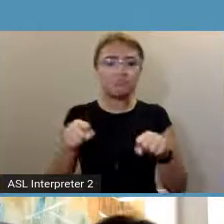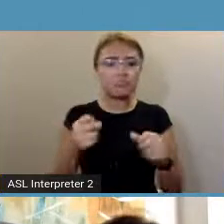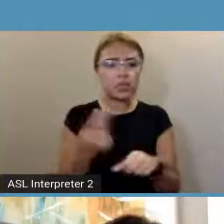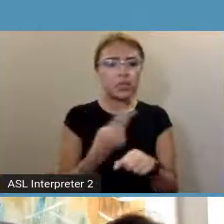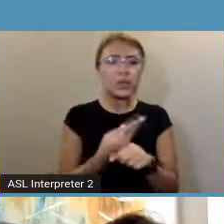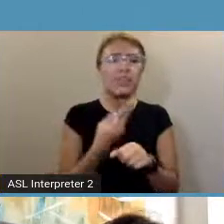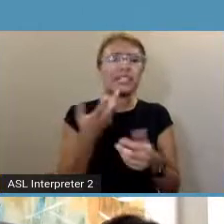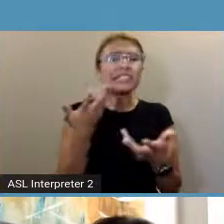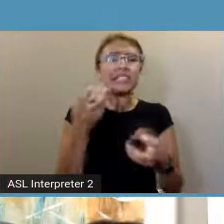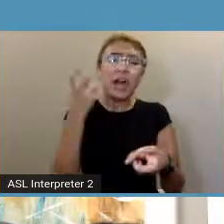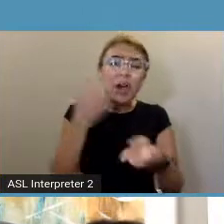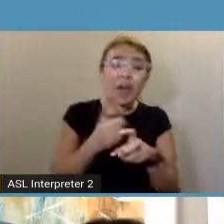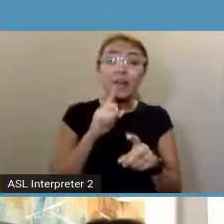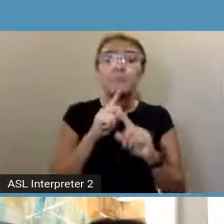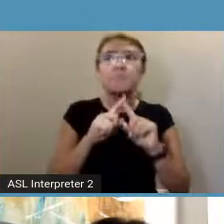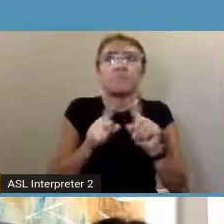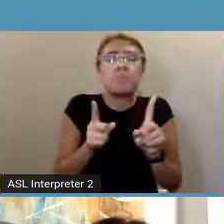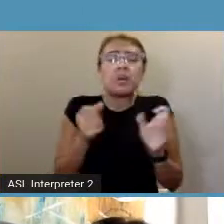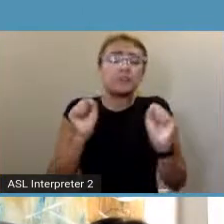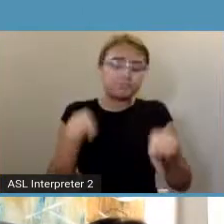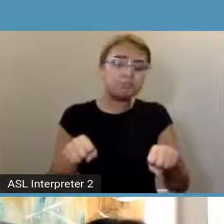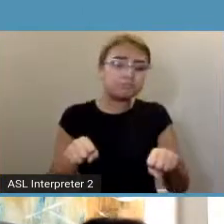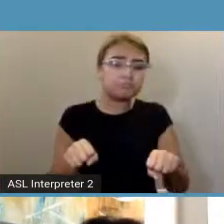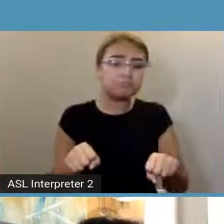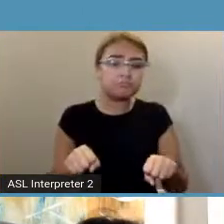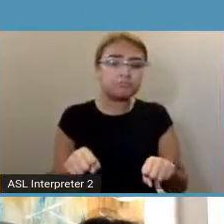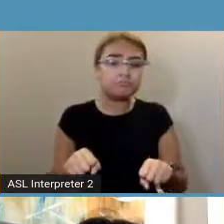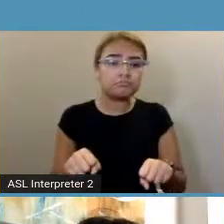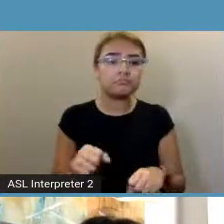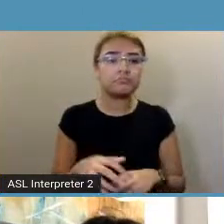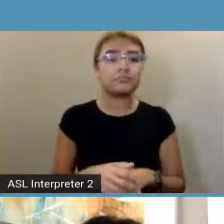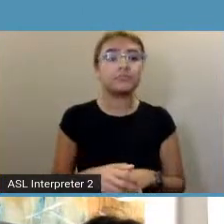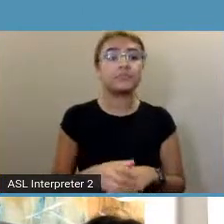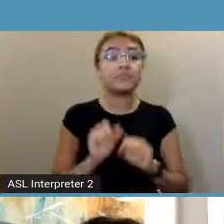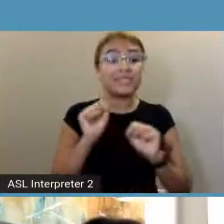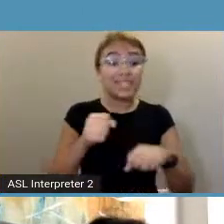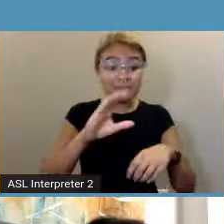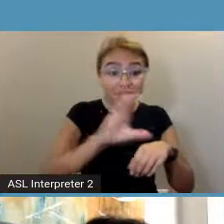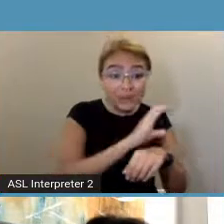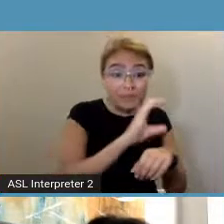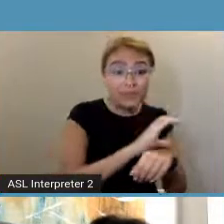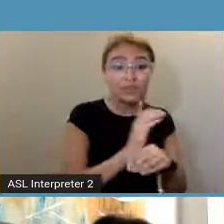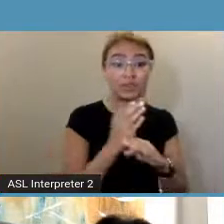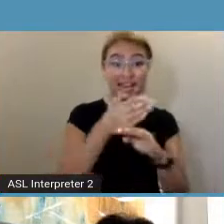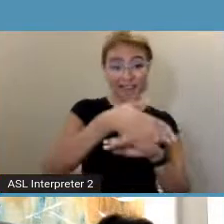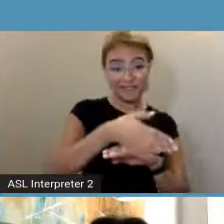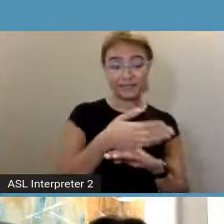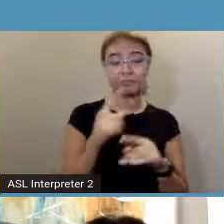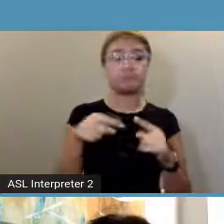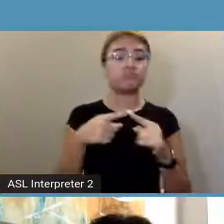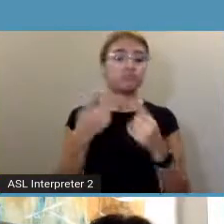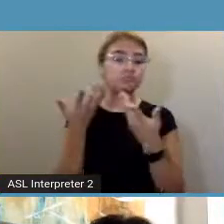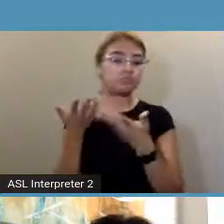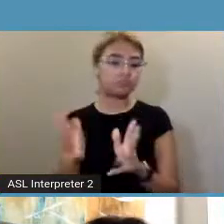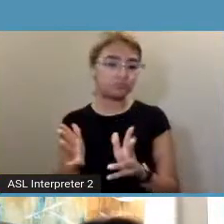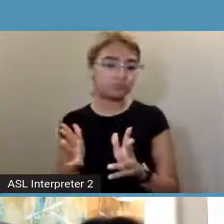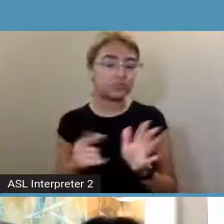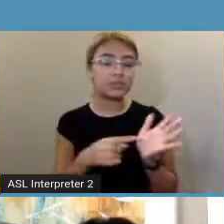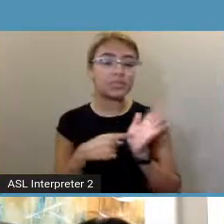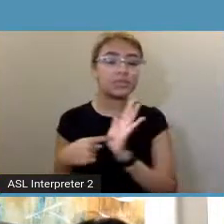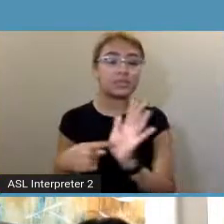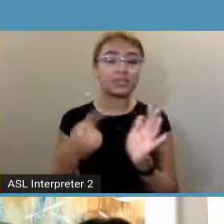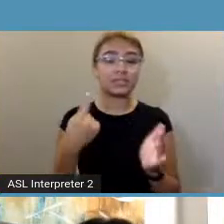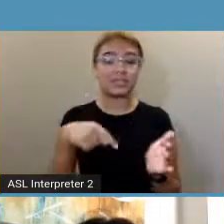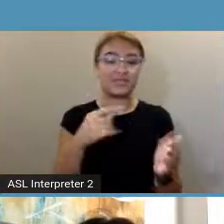complicated, but it can be done. It can also be put in a computer in an exhibition space afterwards when you're done, and it's still an exhibition that exists. And